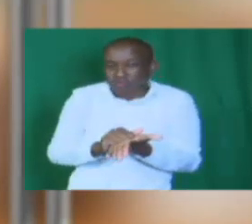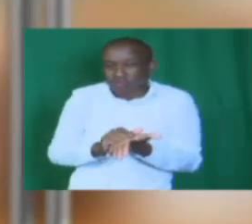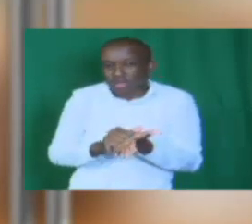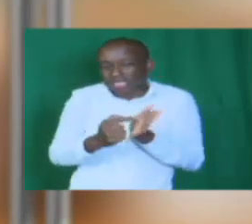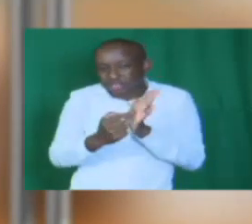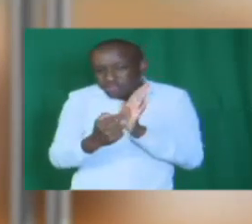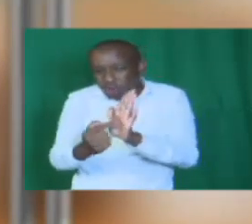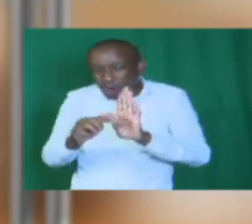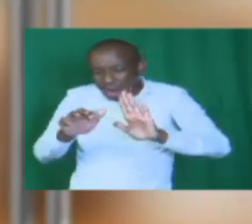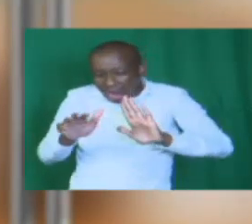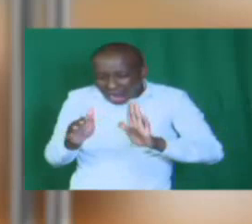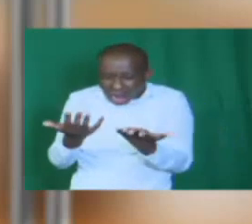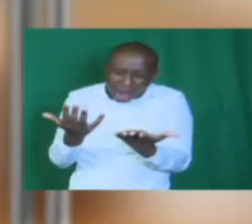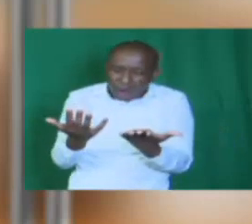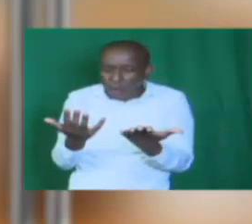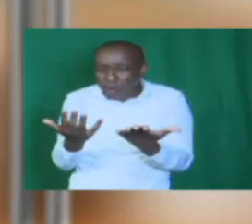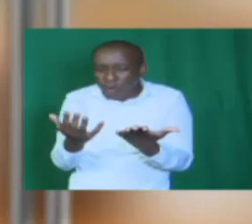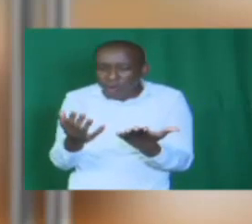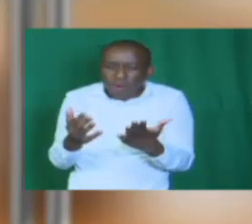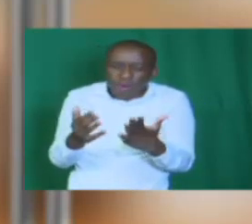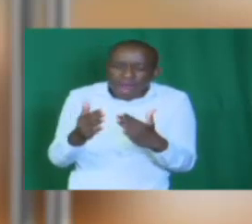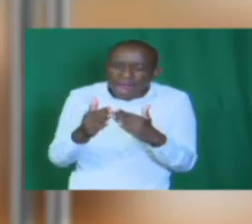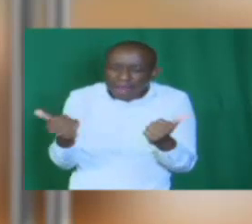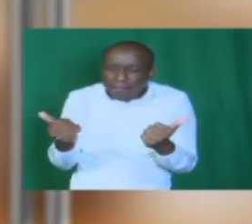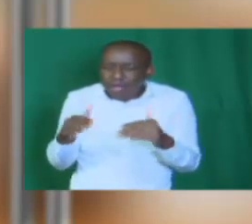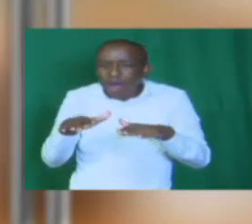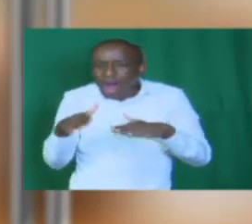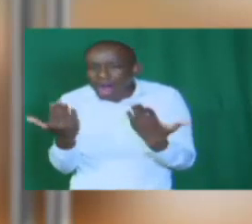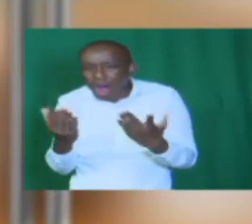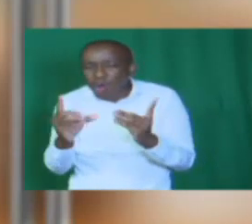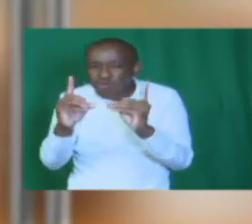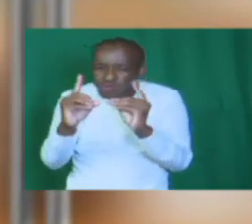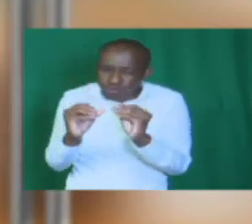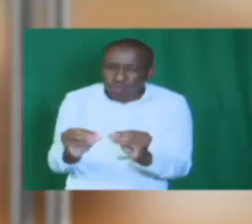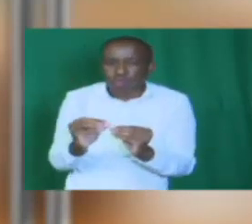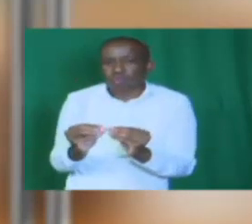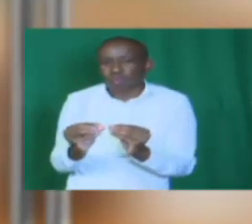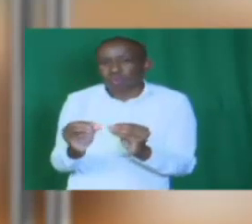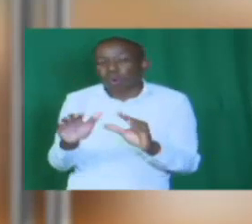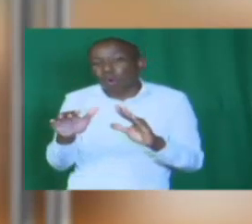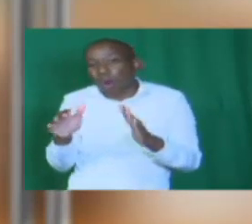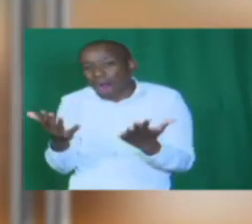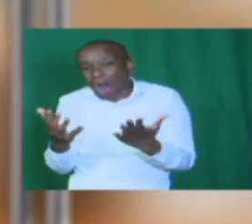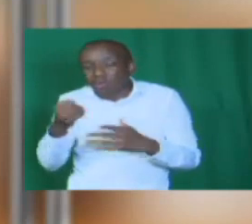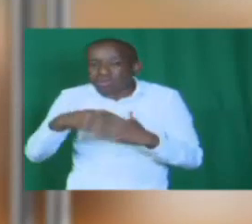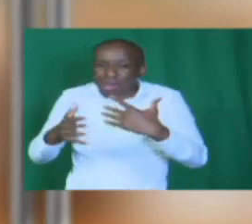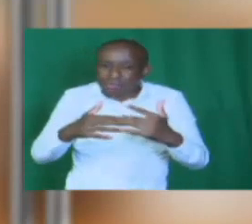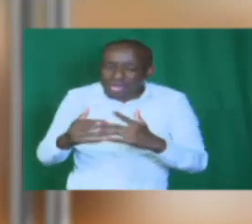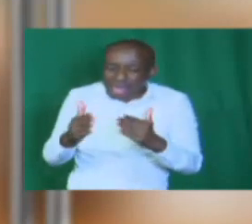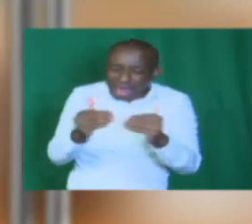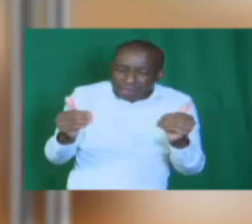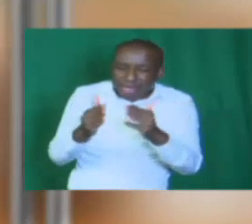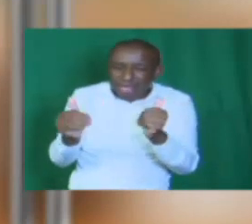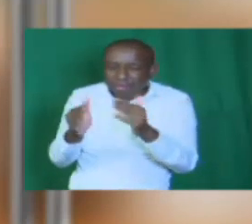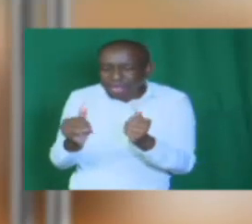demonstrate how a particular thing is done or how something actually takes place, in